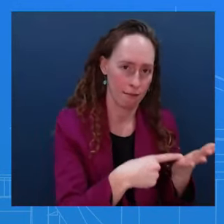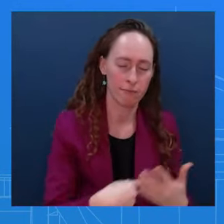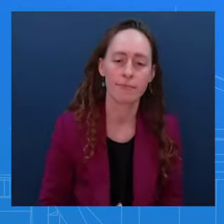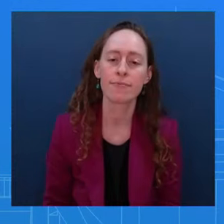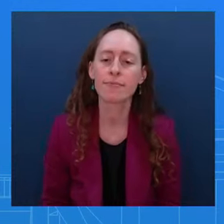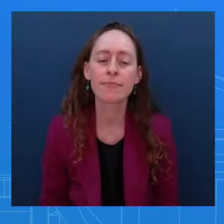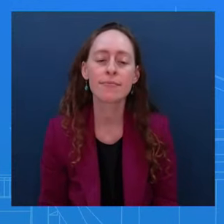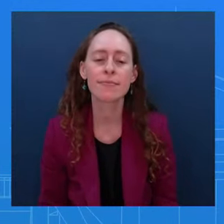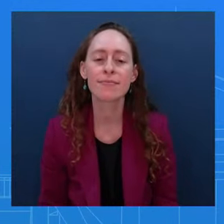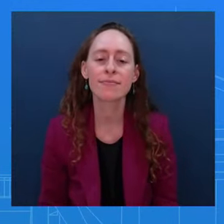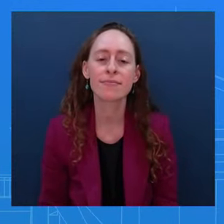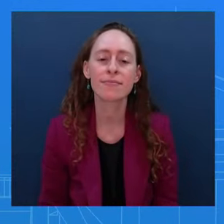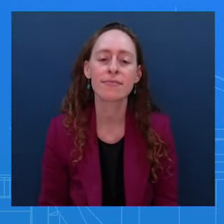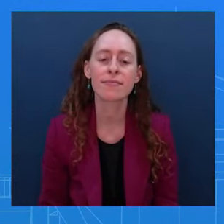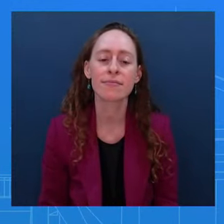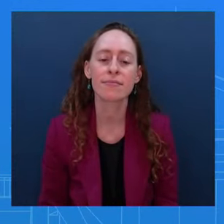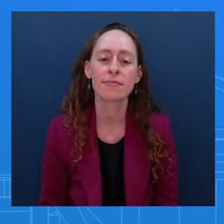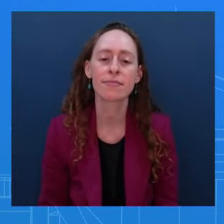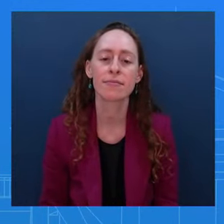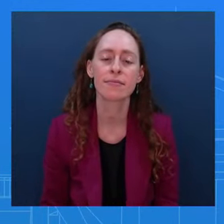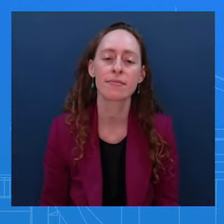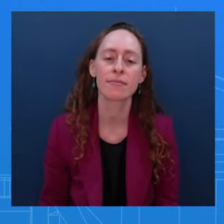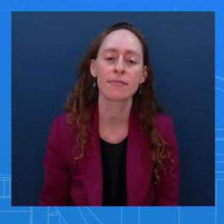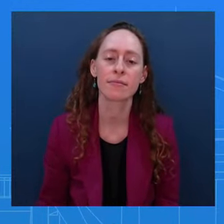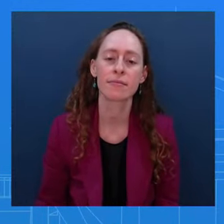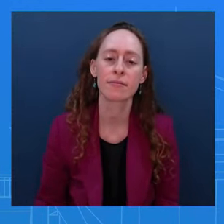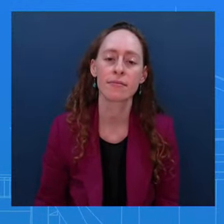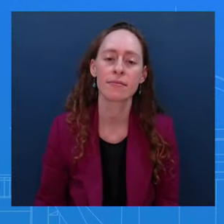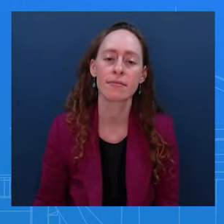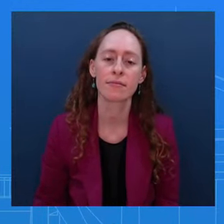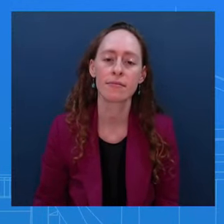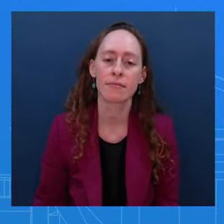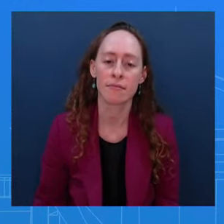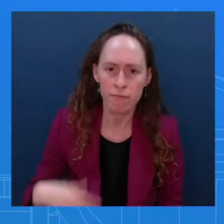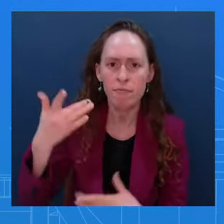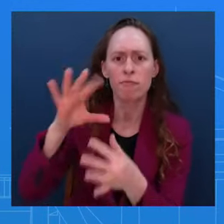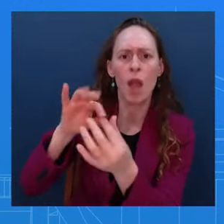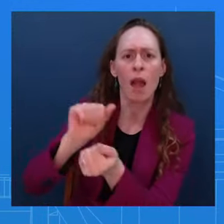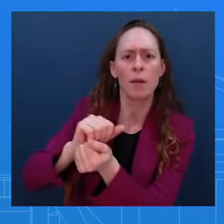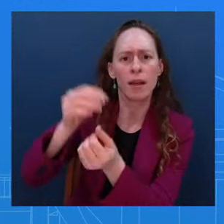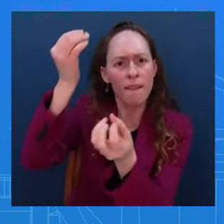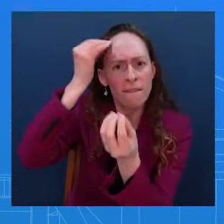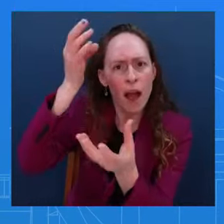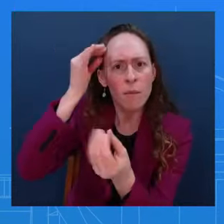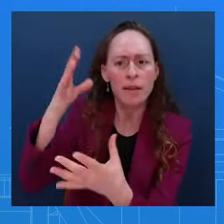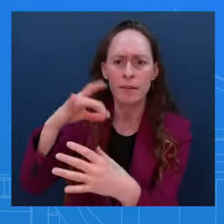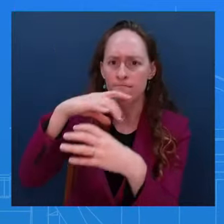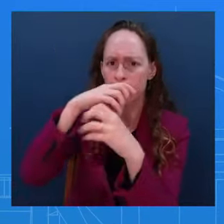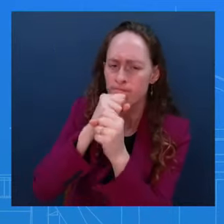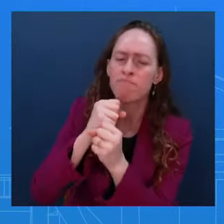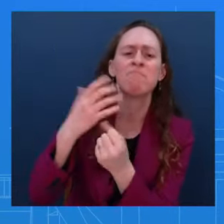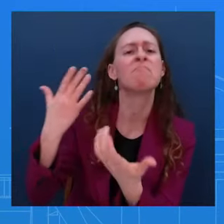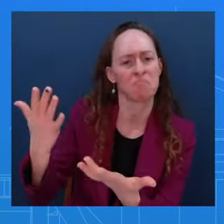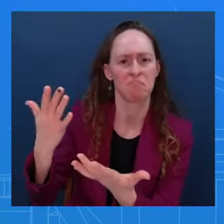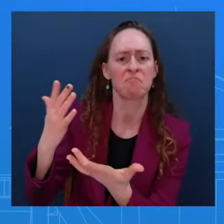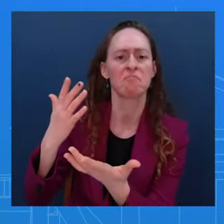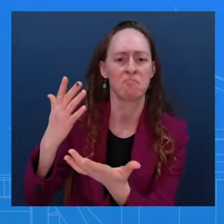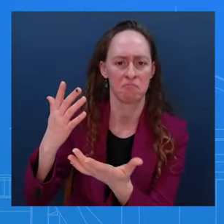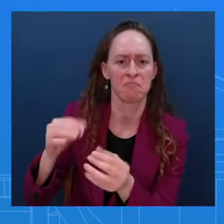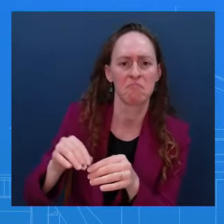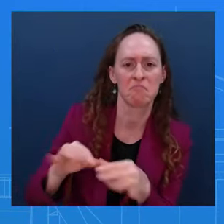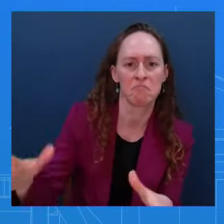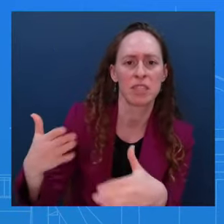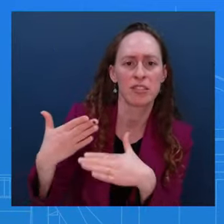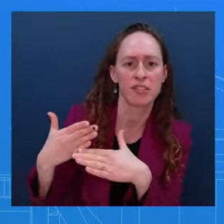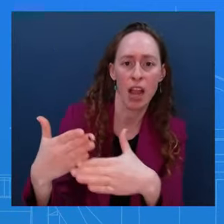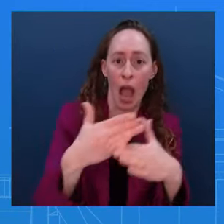about declassification that you need to be concerned about not revealing sources and methods. The way that this was rolled out yesterday,